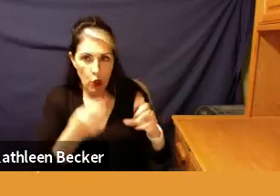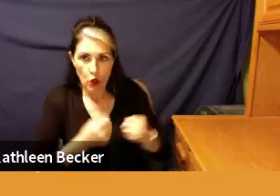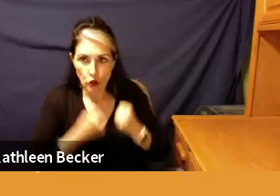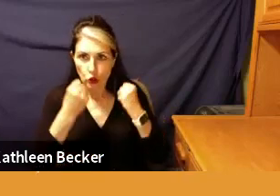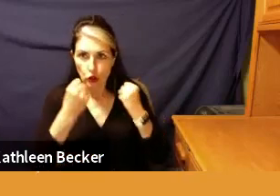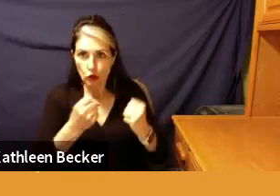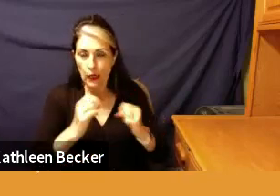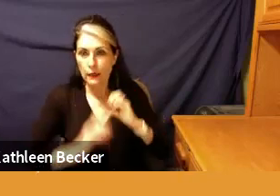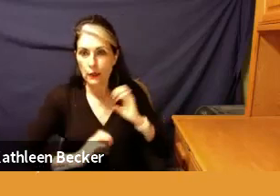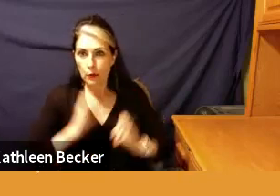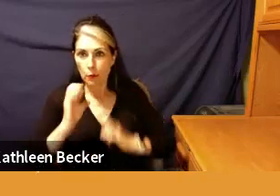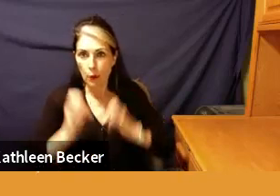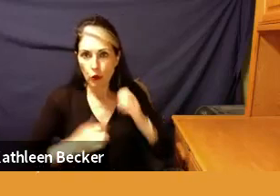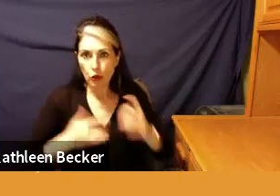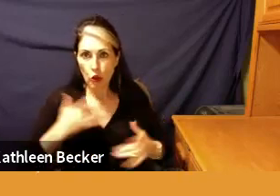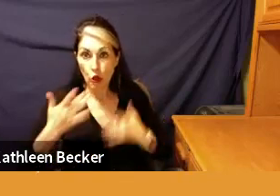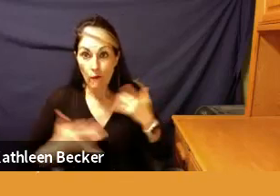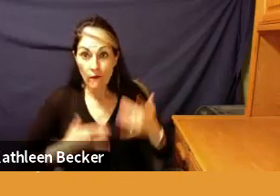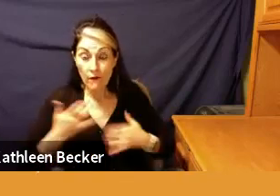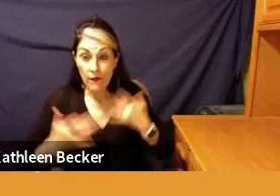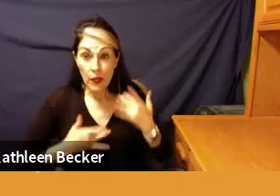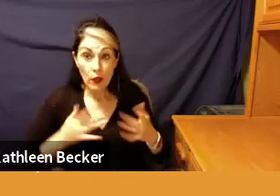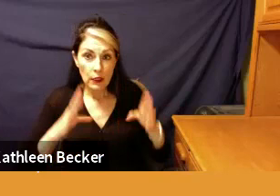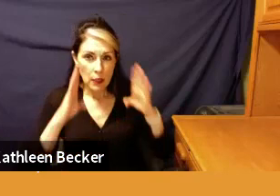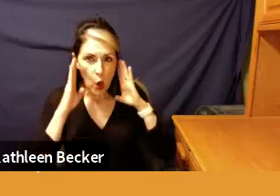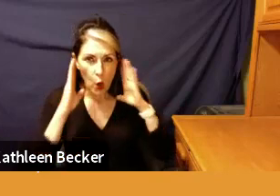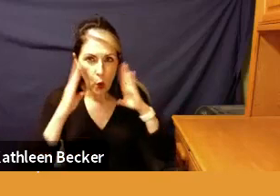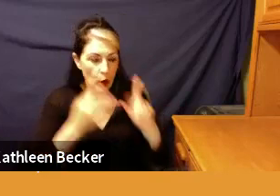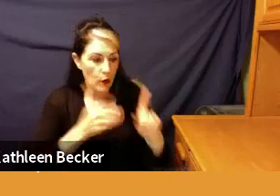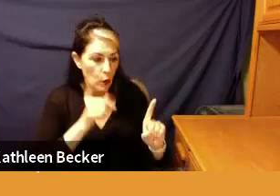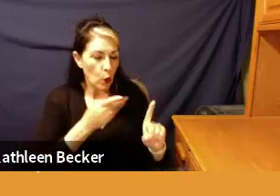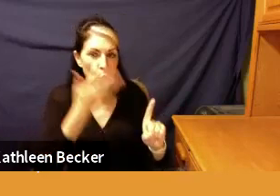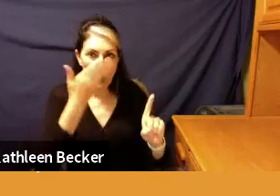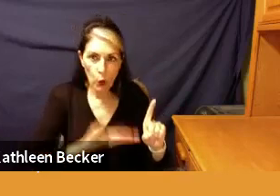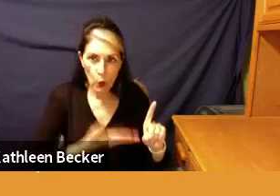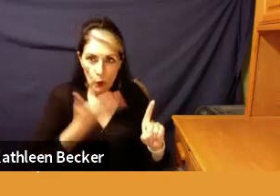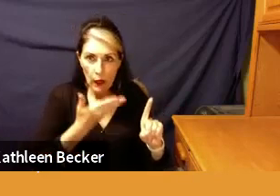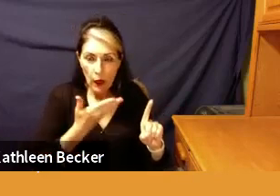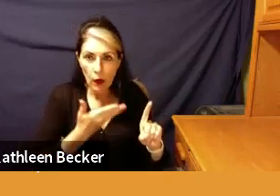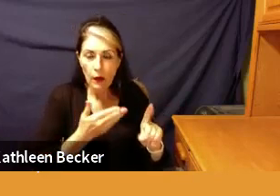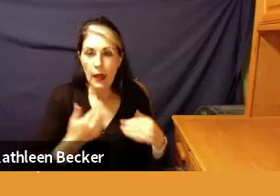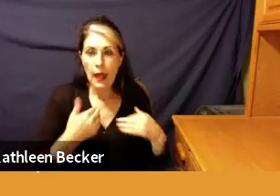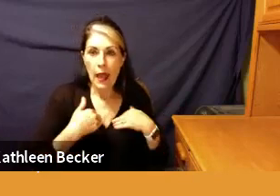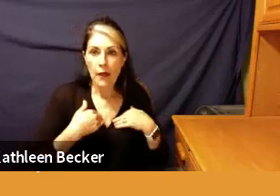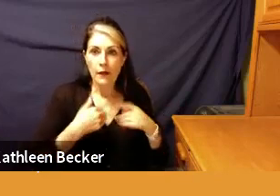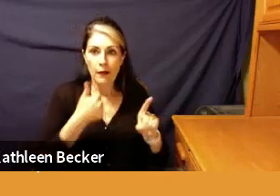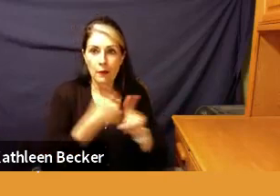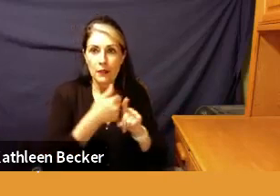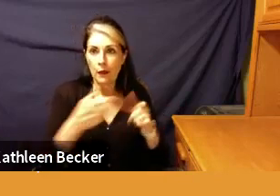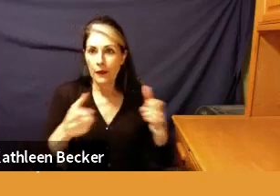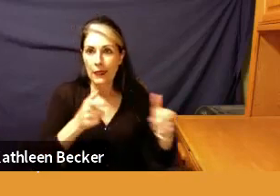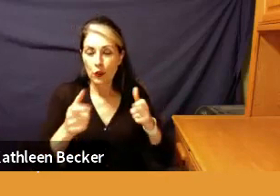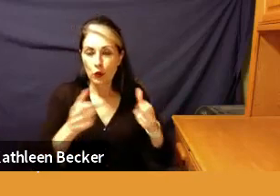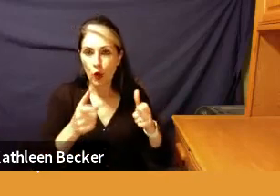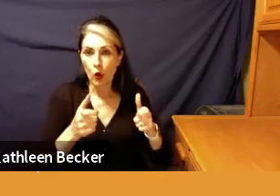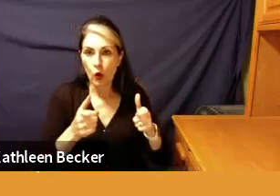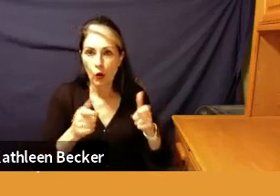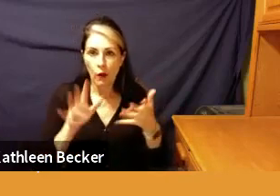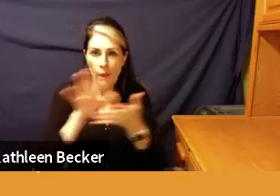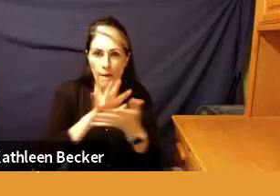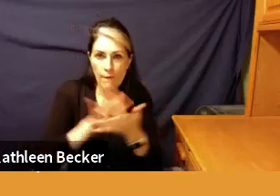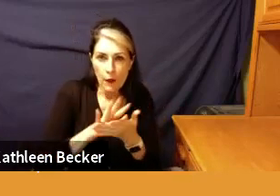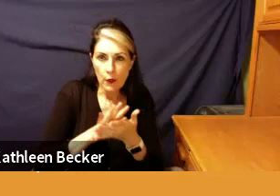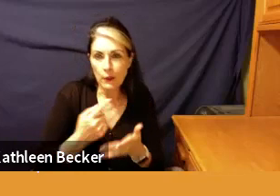their emotions, their feelings. We want them to be aware of who they are. We want them to have self-control, so filtering what they should and